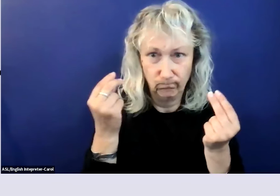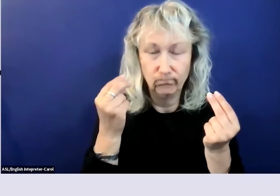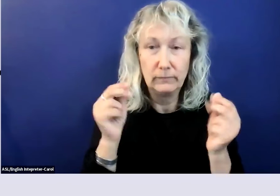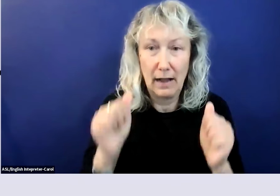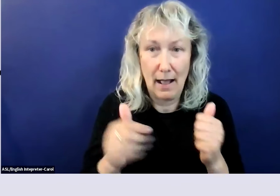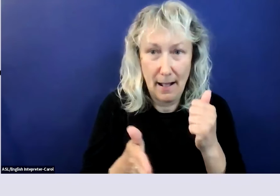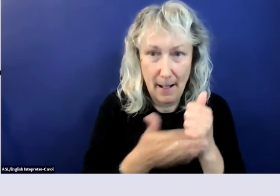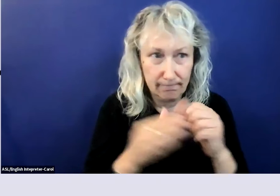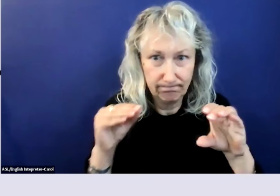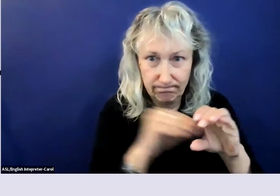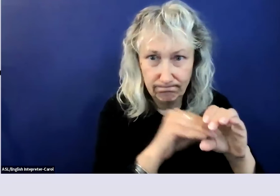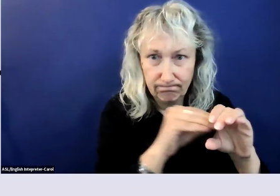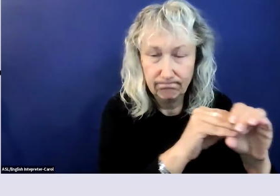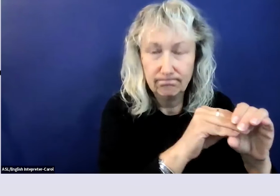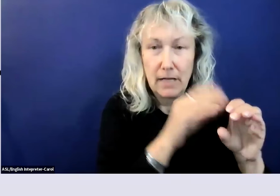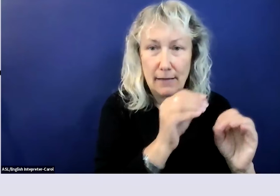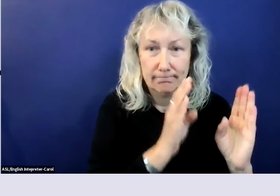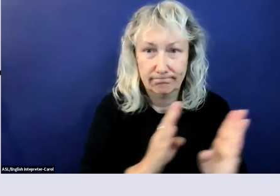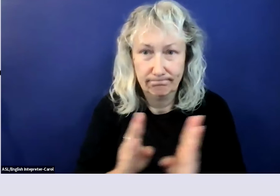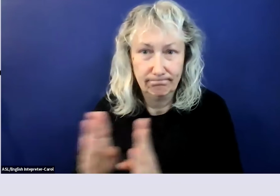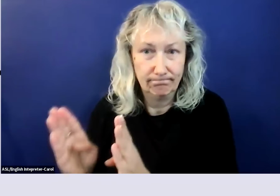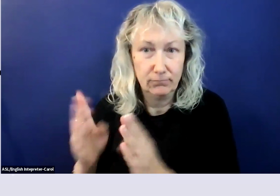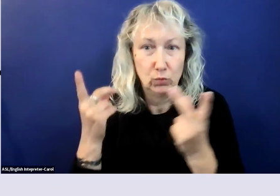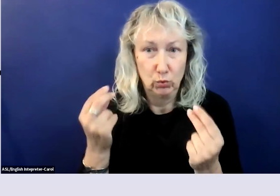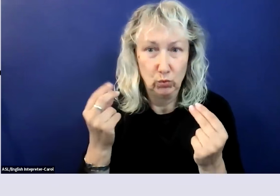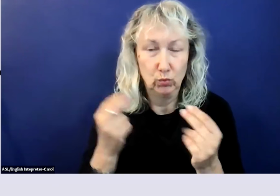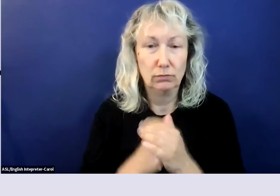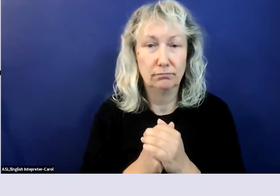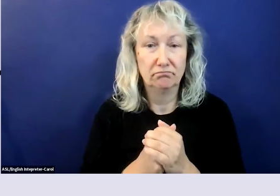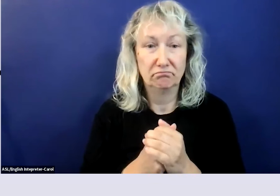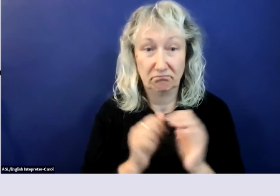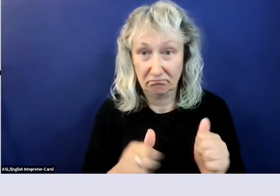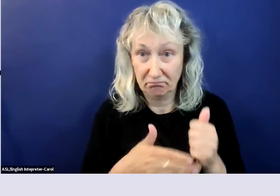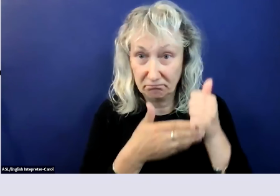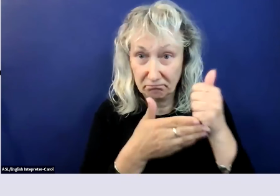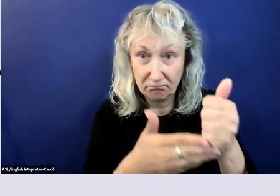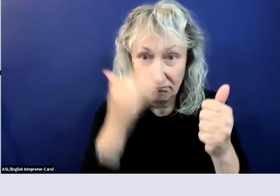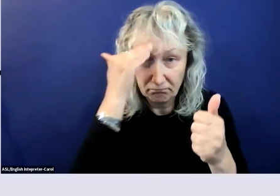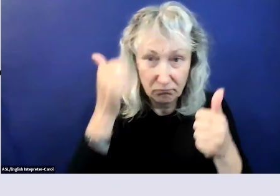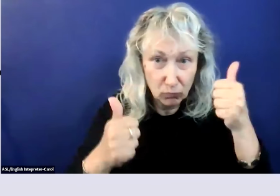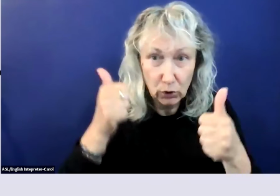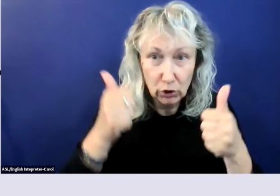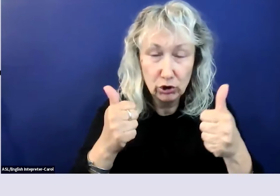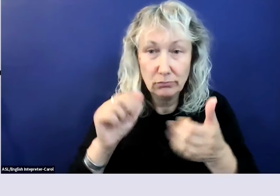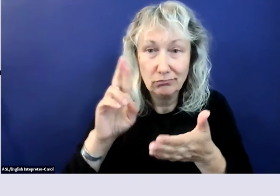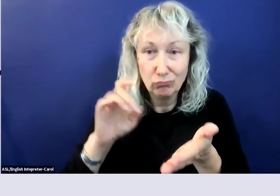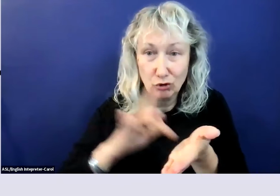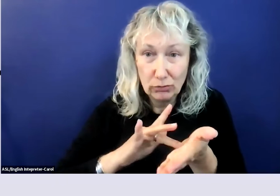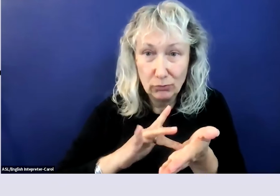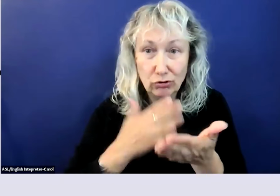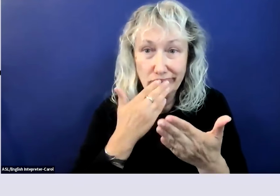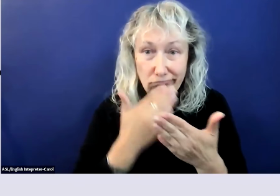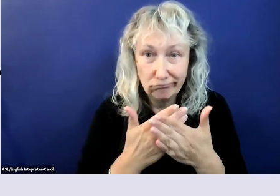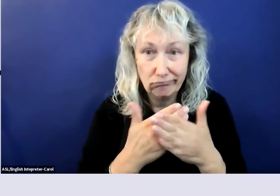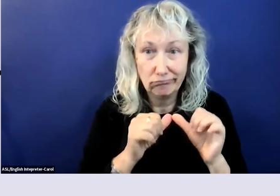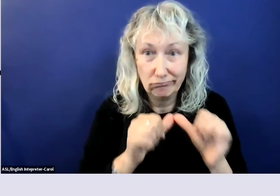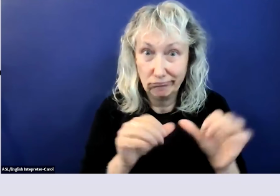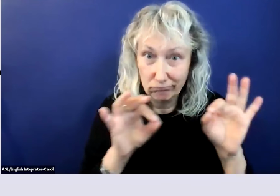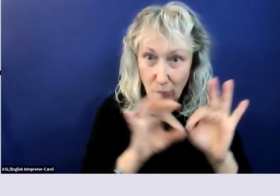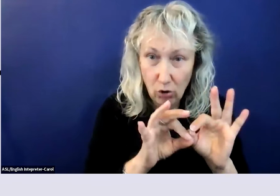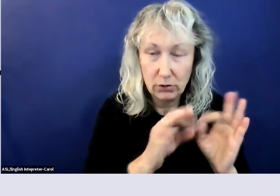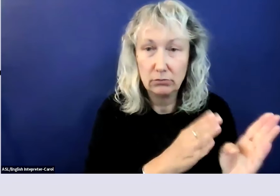preparedness. We can help with identifying essential prescriptions, help to create a medication list with doses and